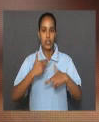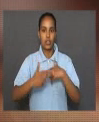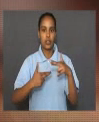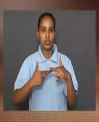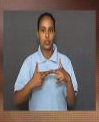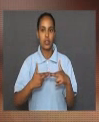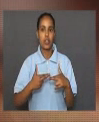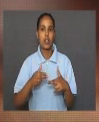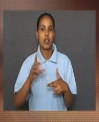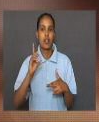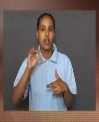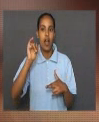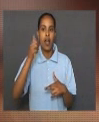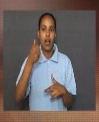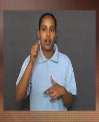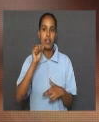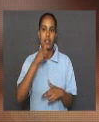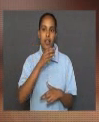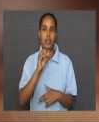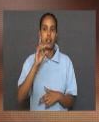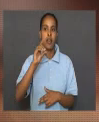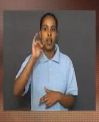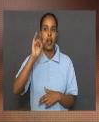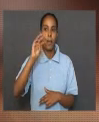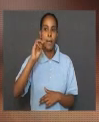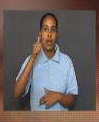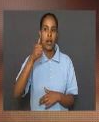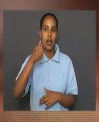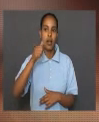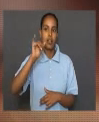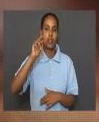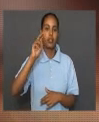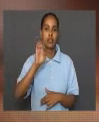of diacids and diamines.